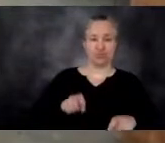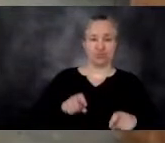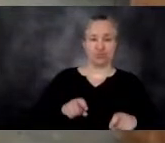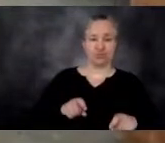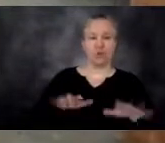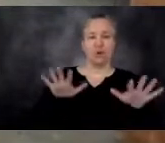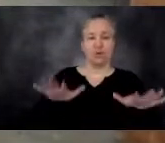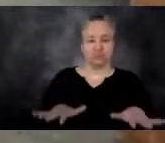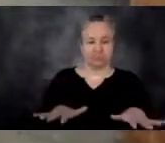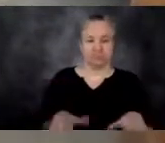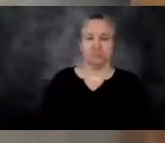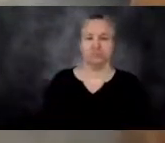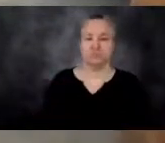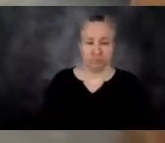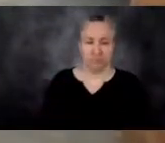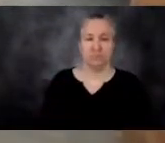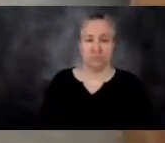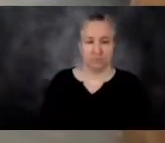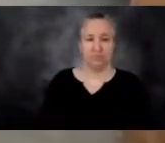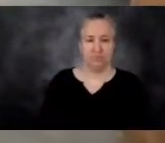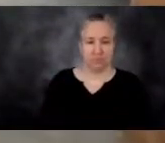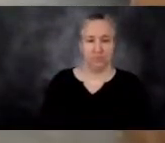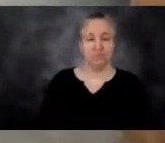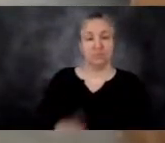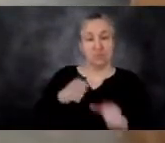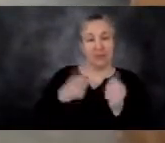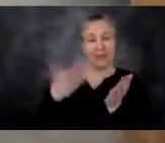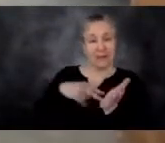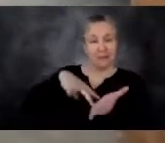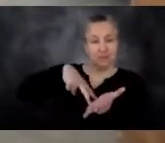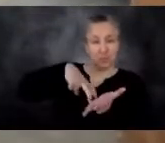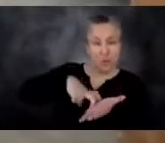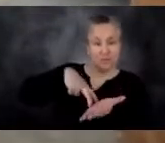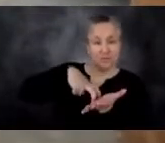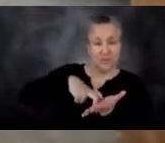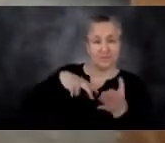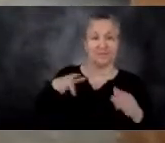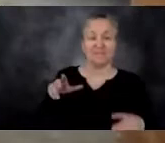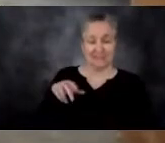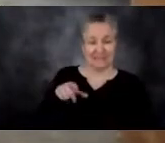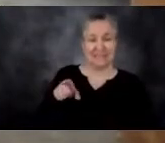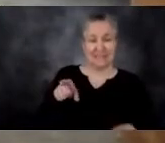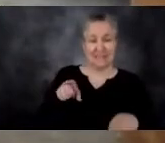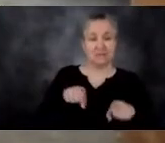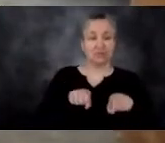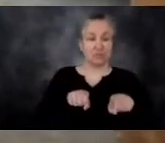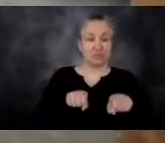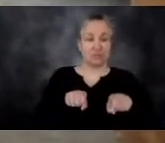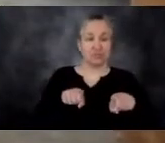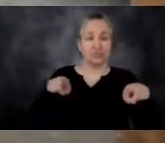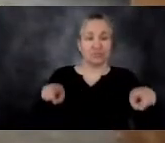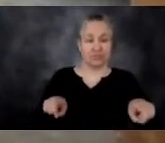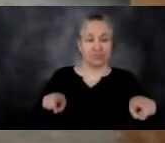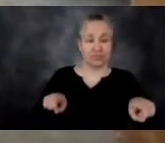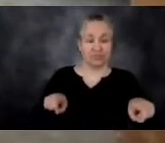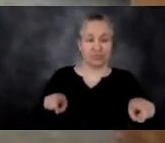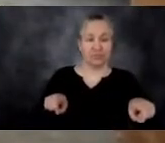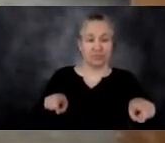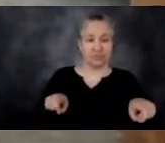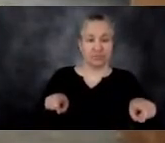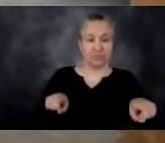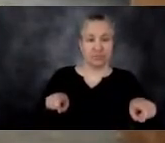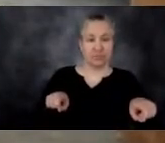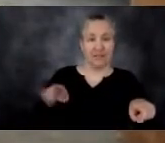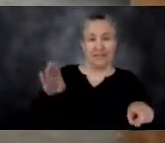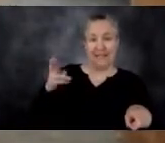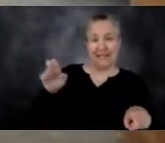And relax. All right, remember we're gonna do those squats again. So here we go, we're gonna take those feet slightly wider than shoulder width. We're gonna squeeze through the